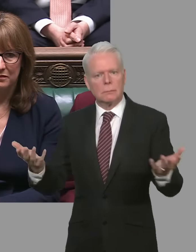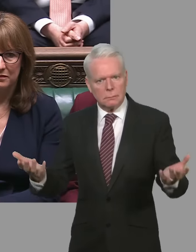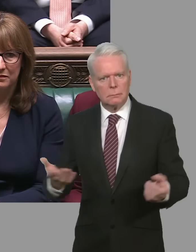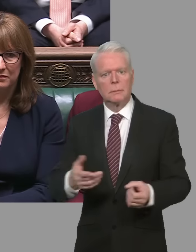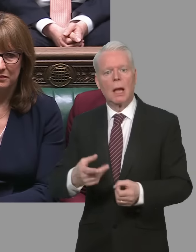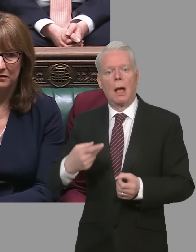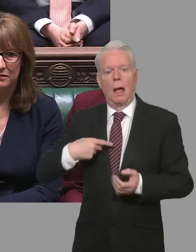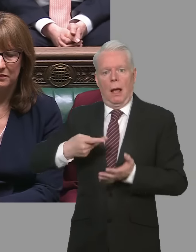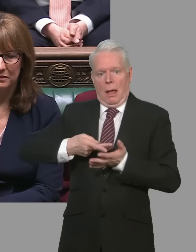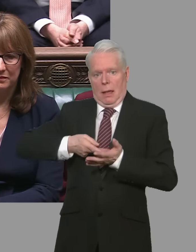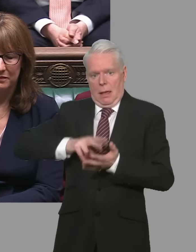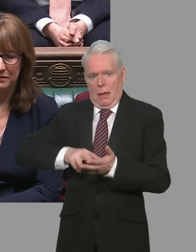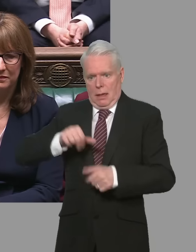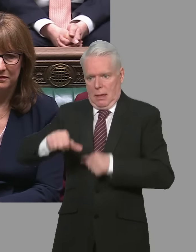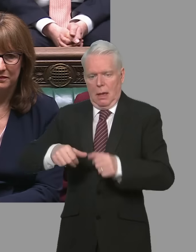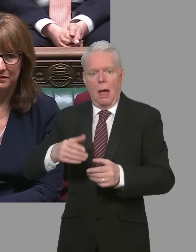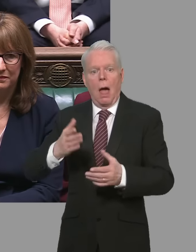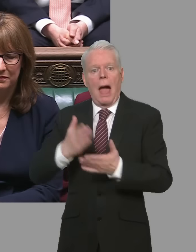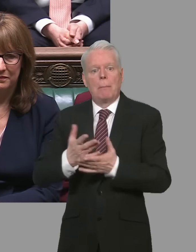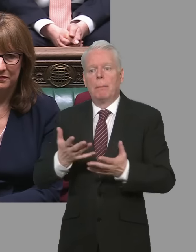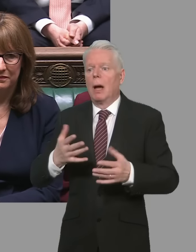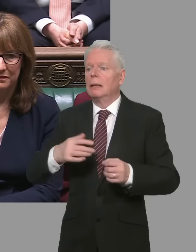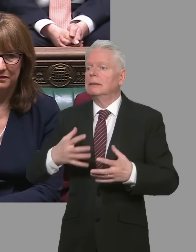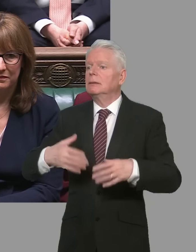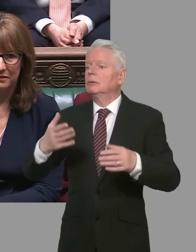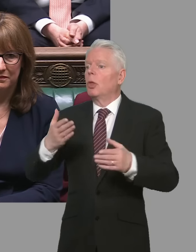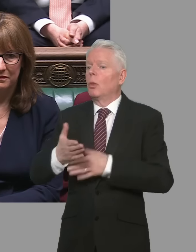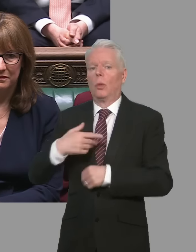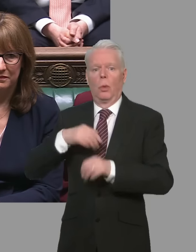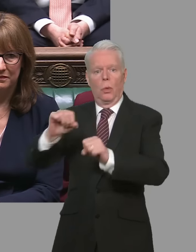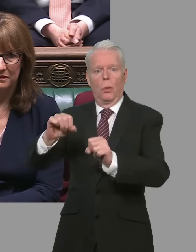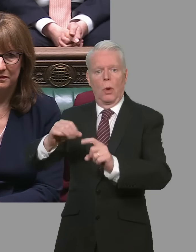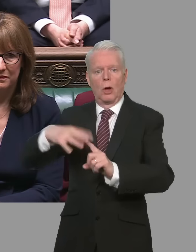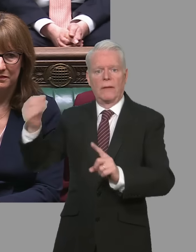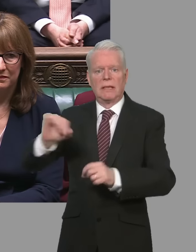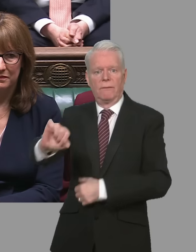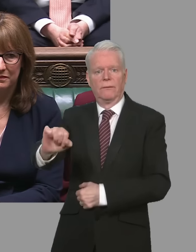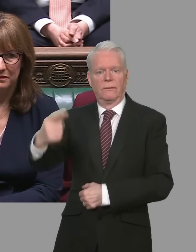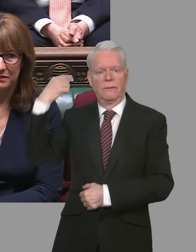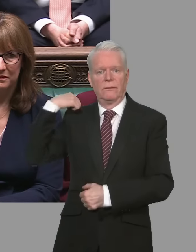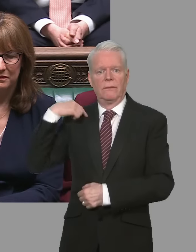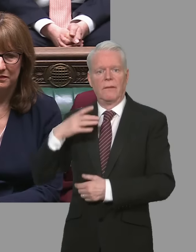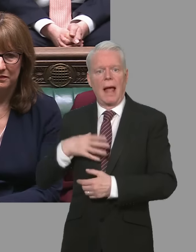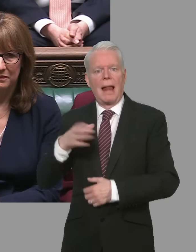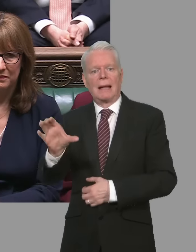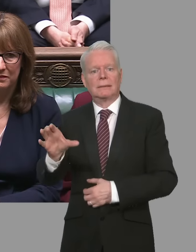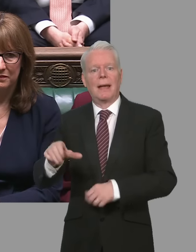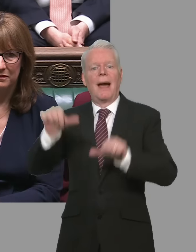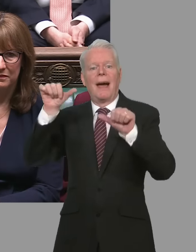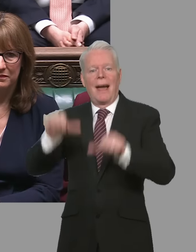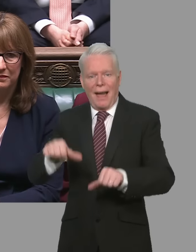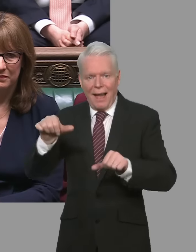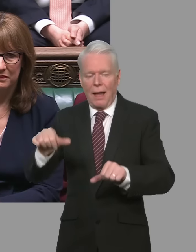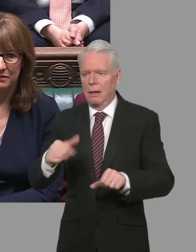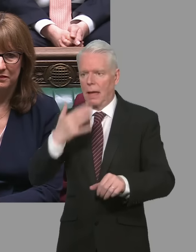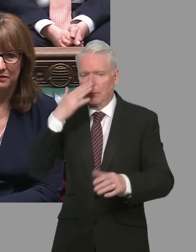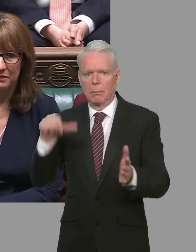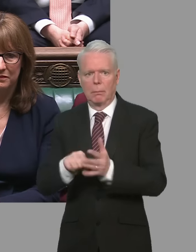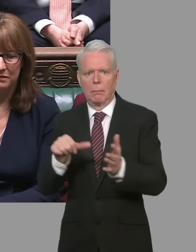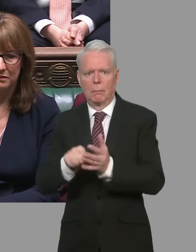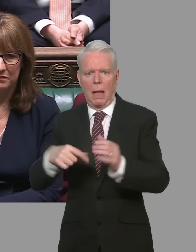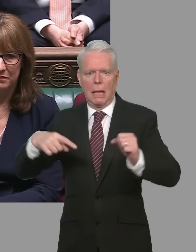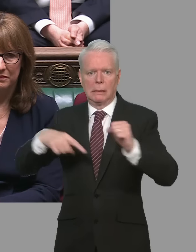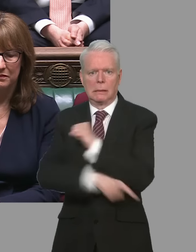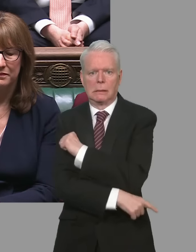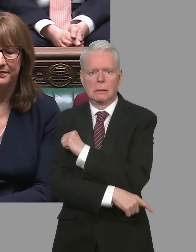the last government. But, Mr. Speaker, oil and gas is coming out of the North Sea 24/7. It